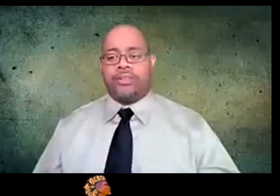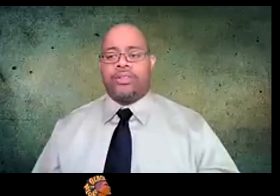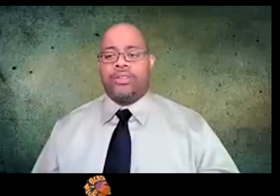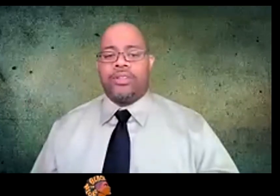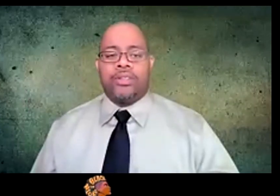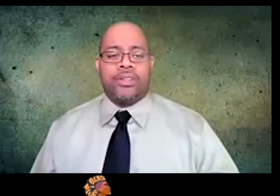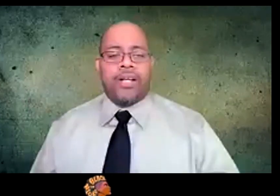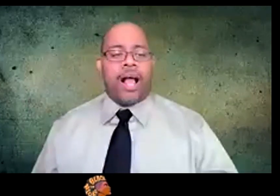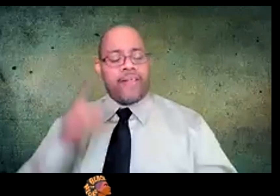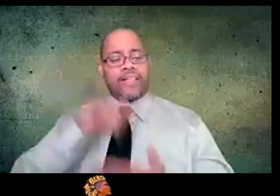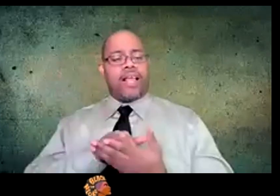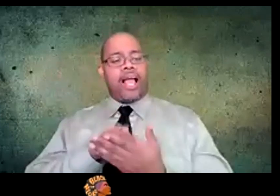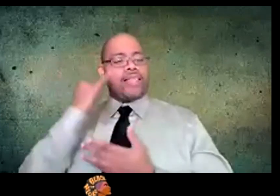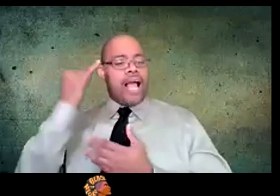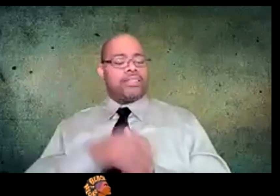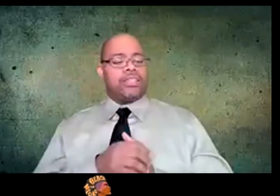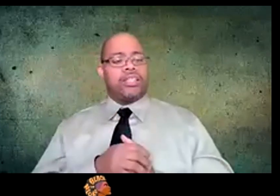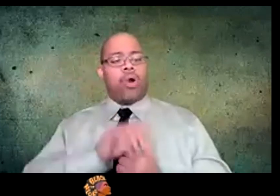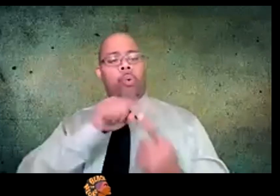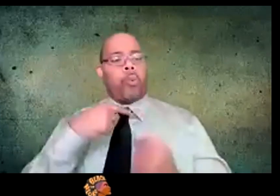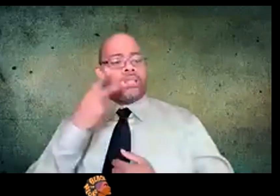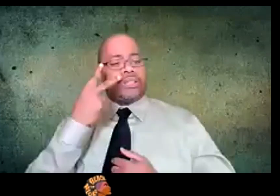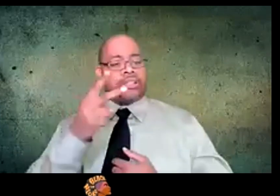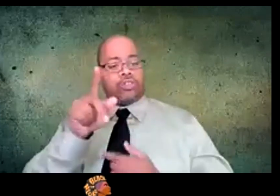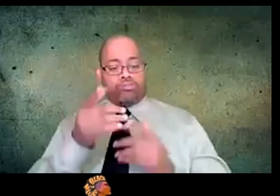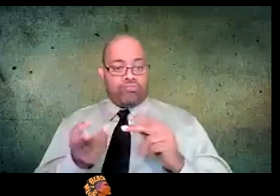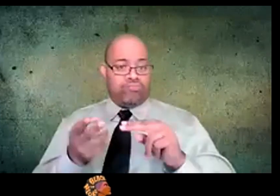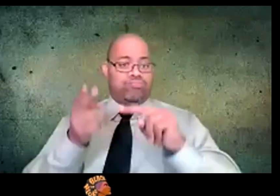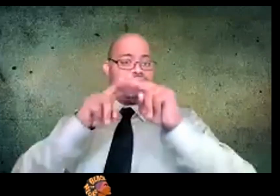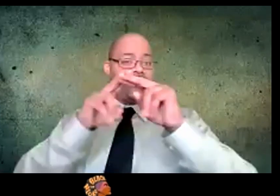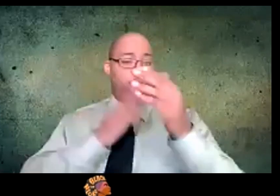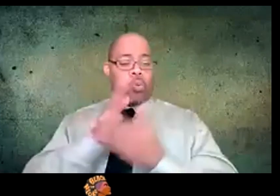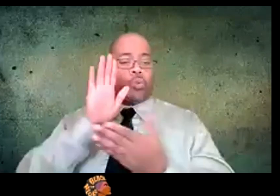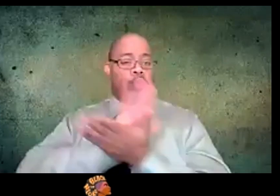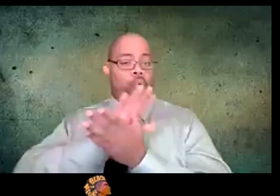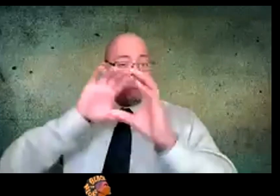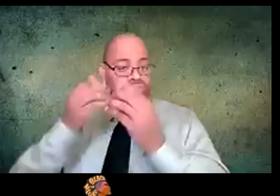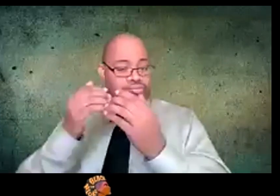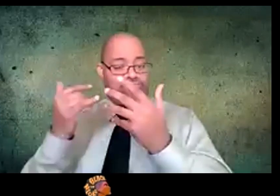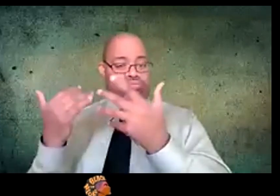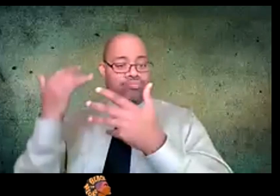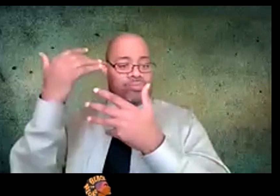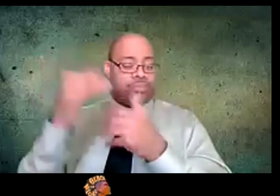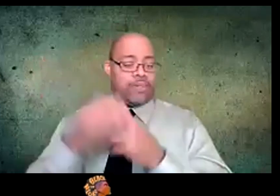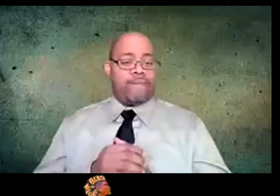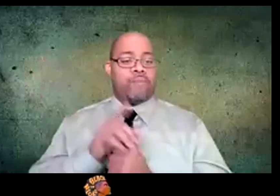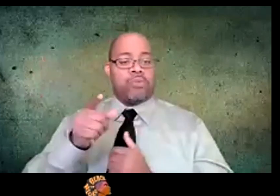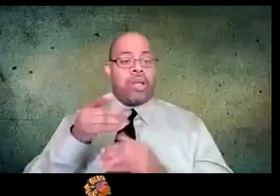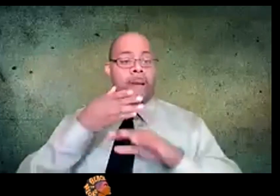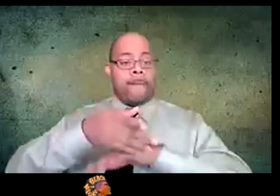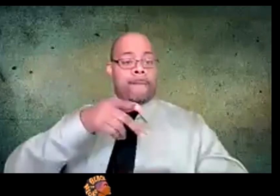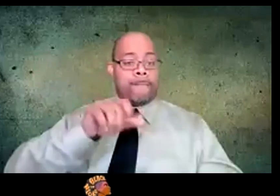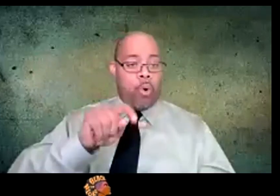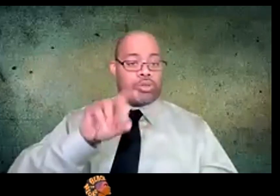the idea is when we see your rise through the academic ranks, you're at a postdoc for a number